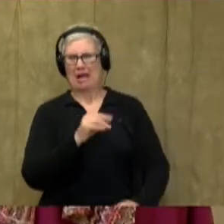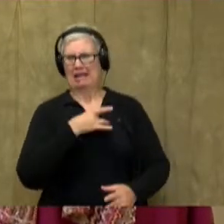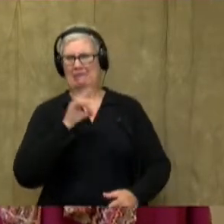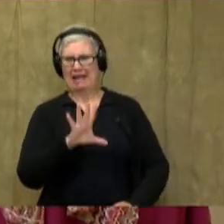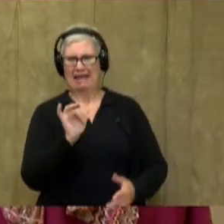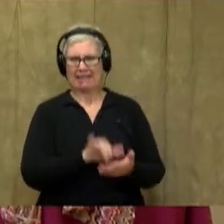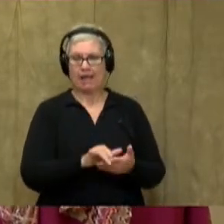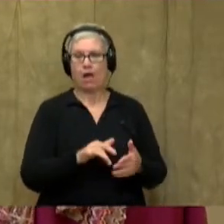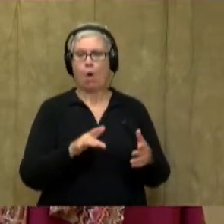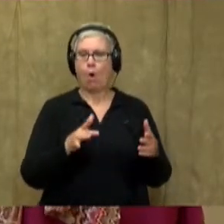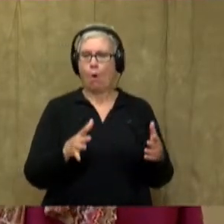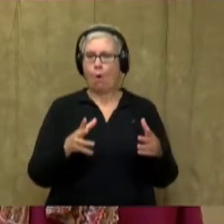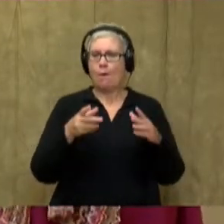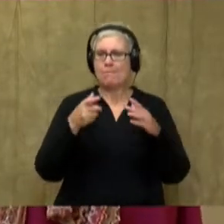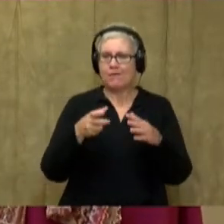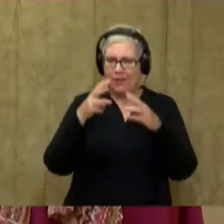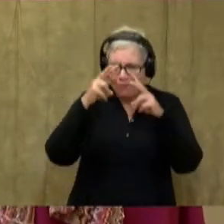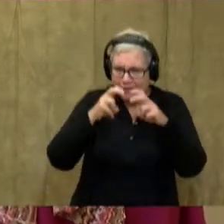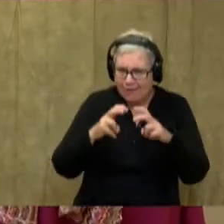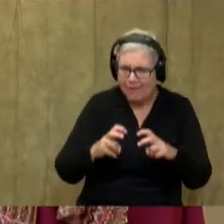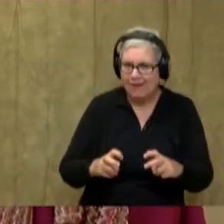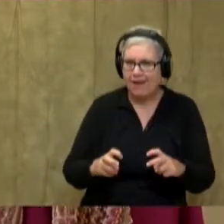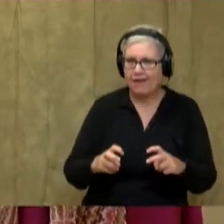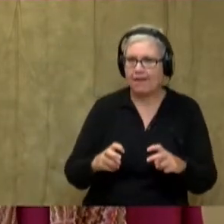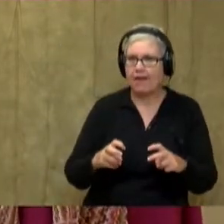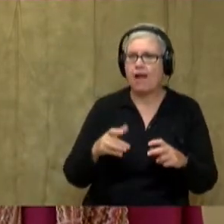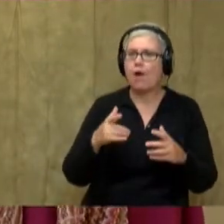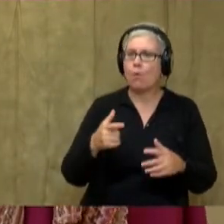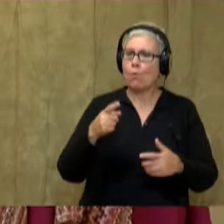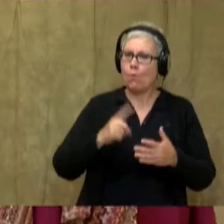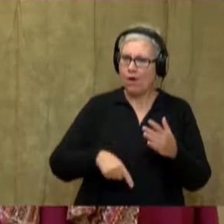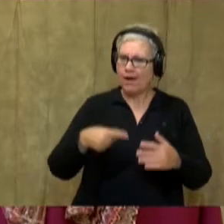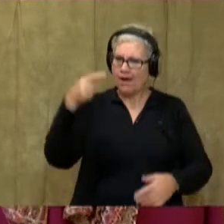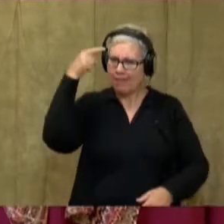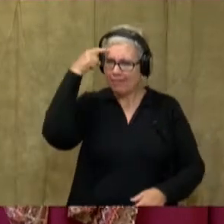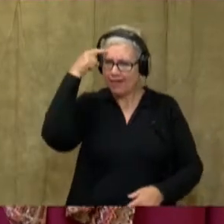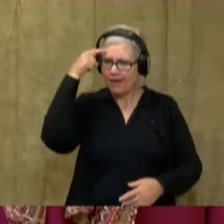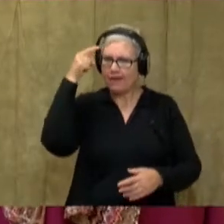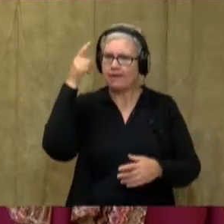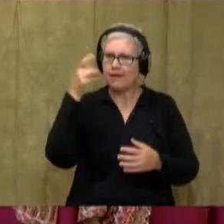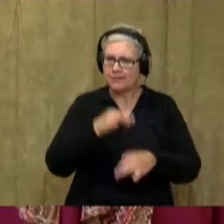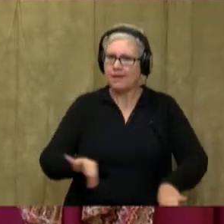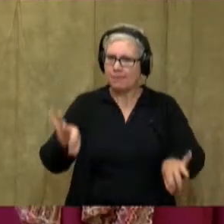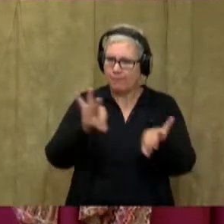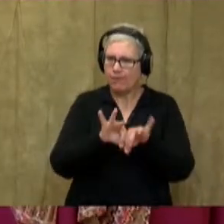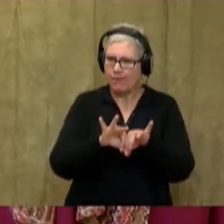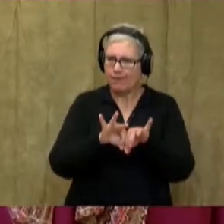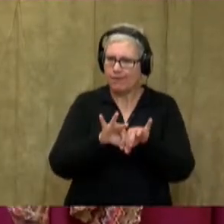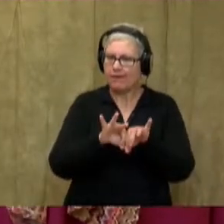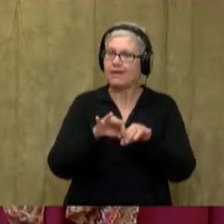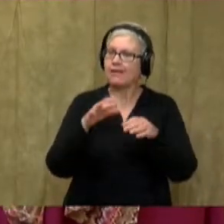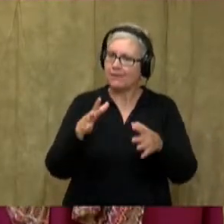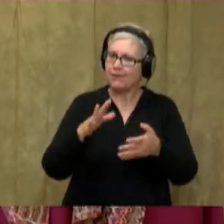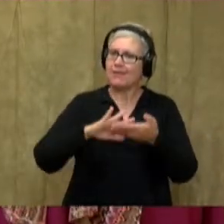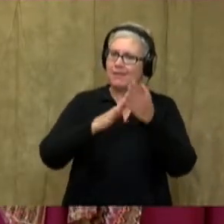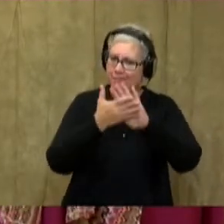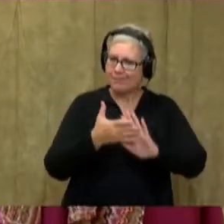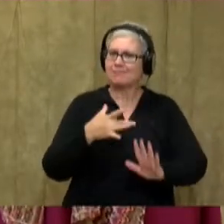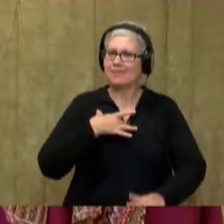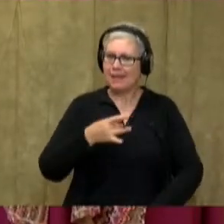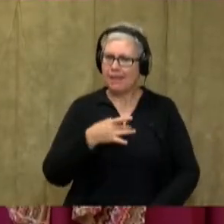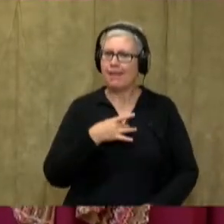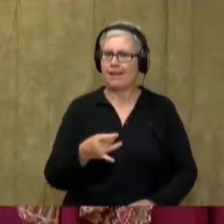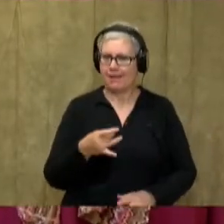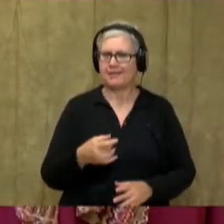oh, what I think counts. And just because you're in high school, just because you're not in the real world